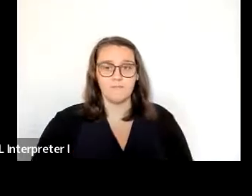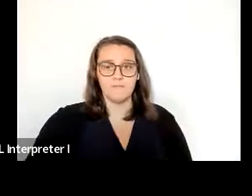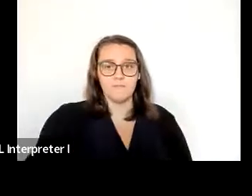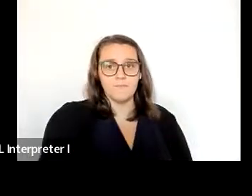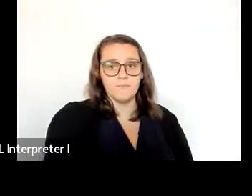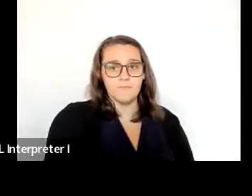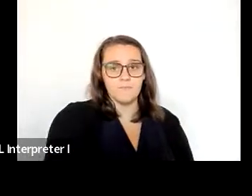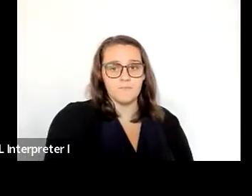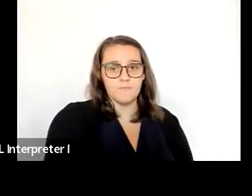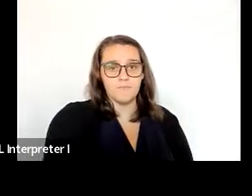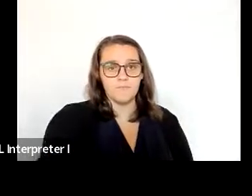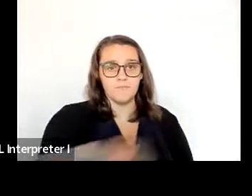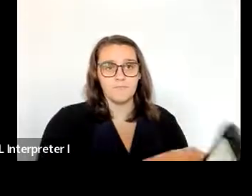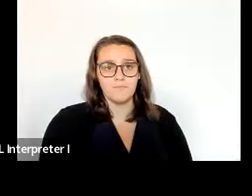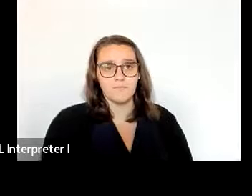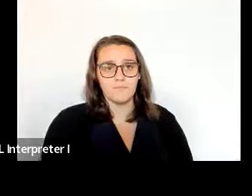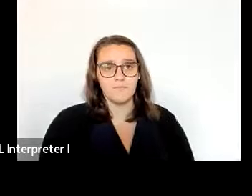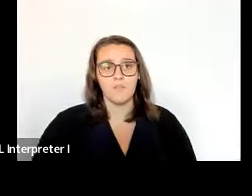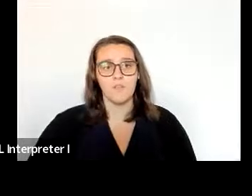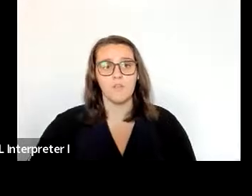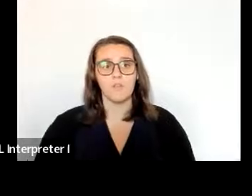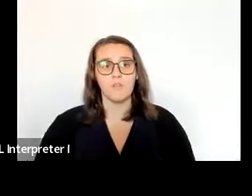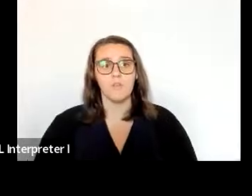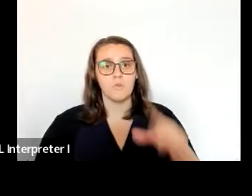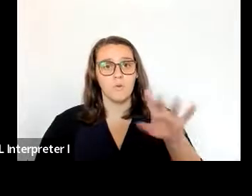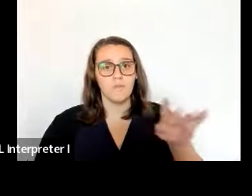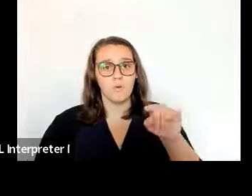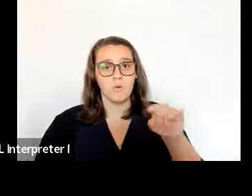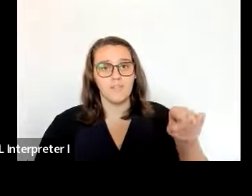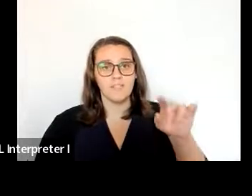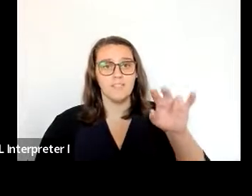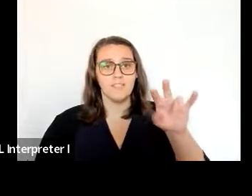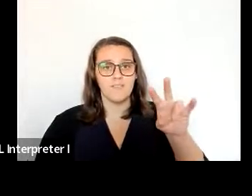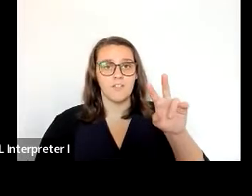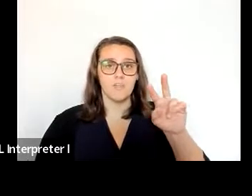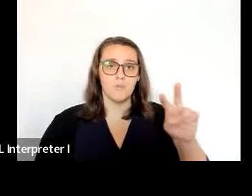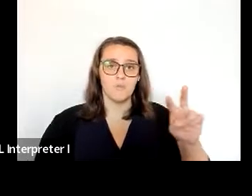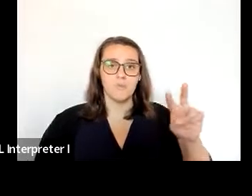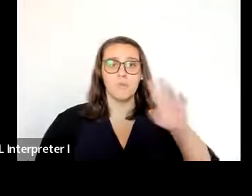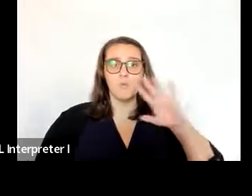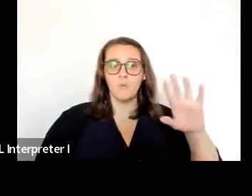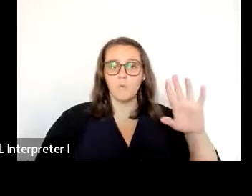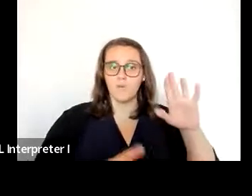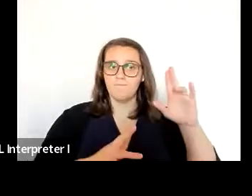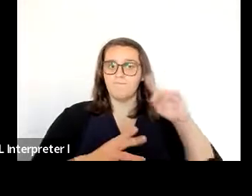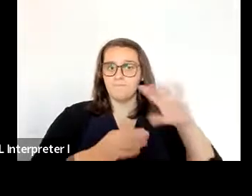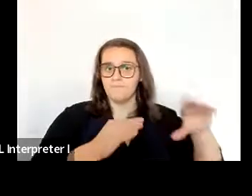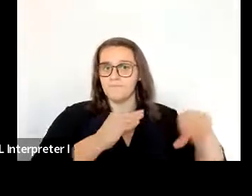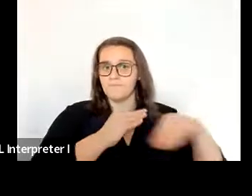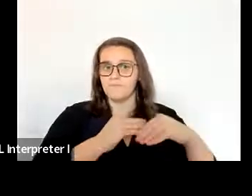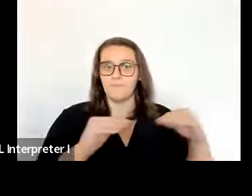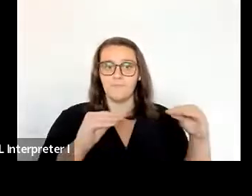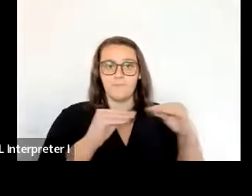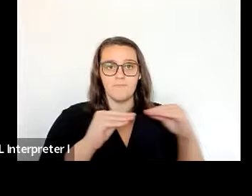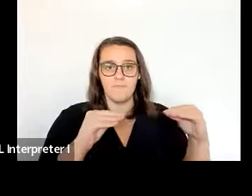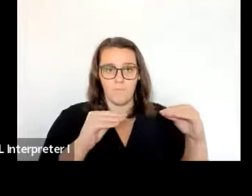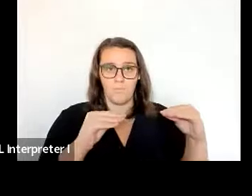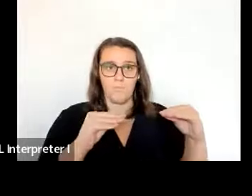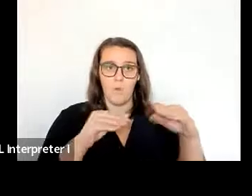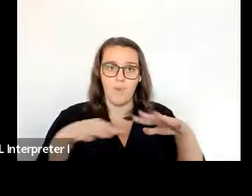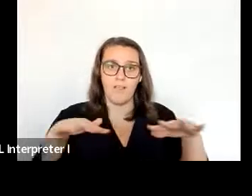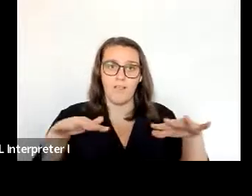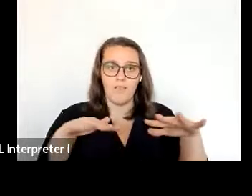Bill 24-722, the bill before us, proposes to designate additional park space across the street from Swampoodle